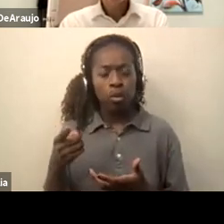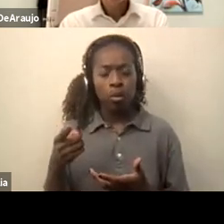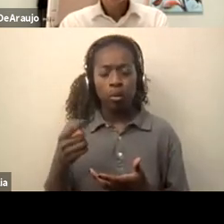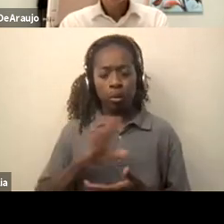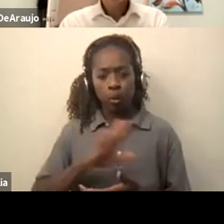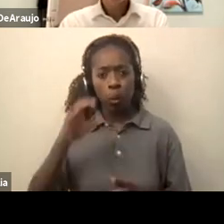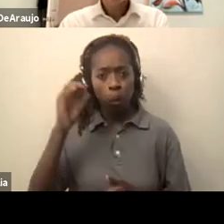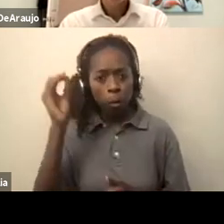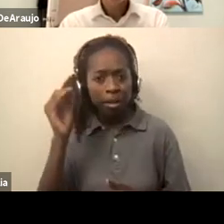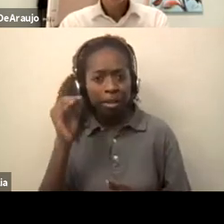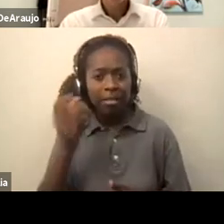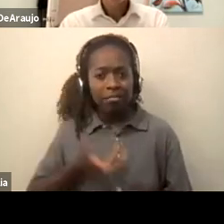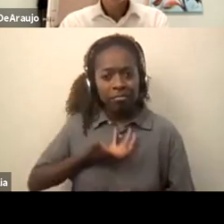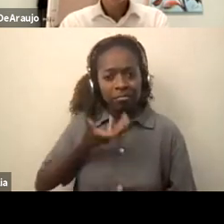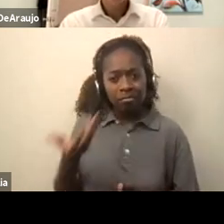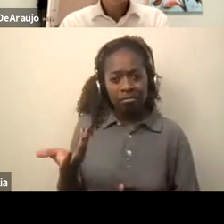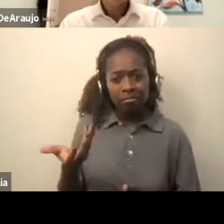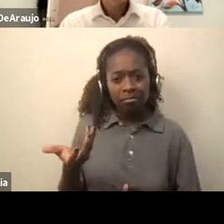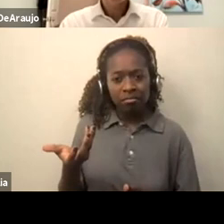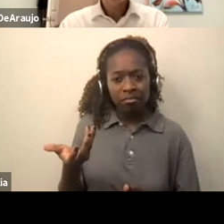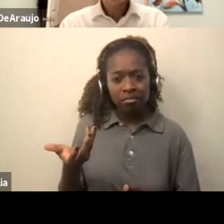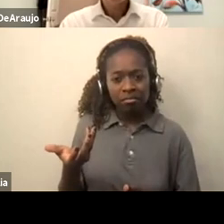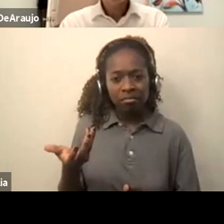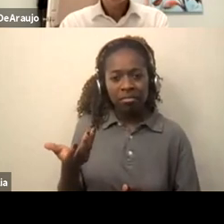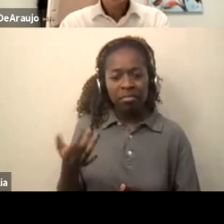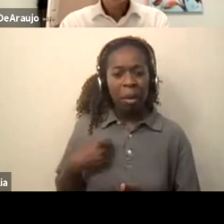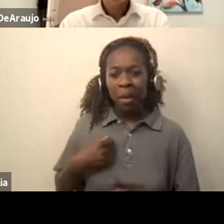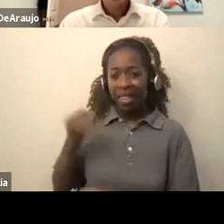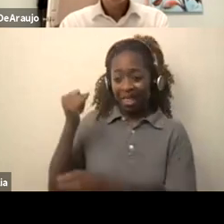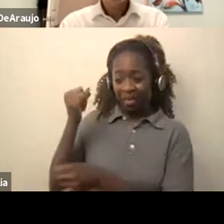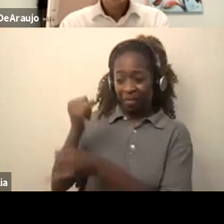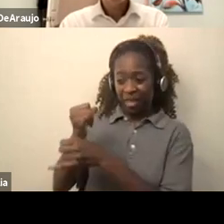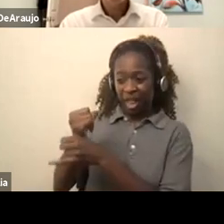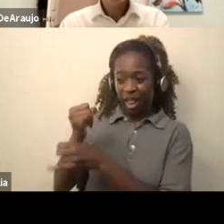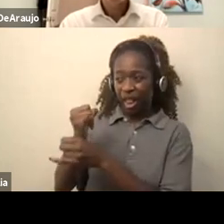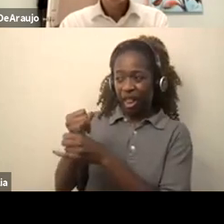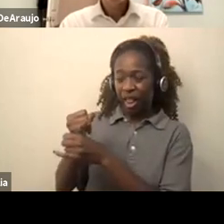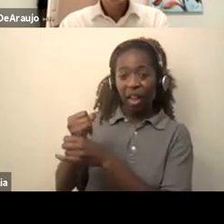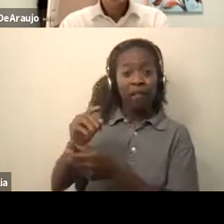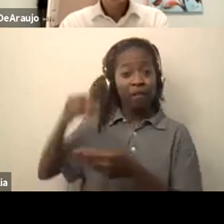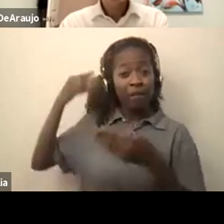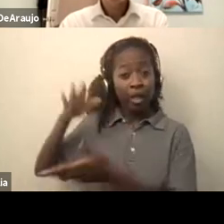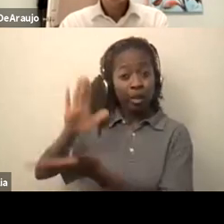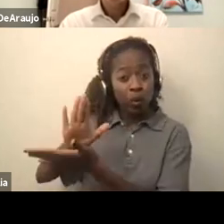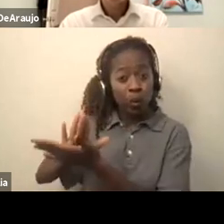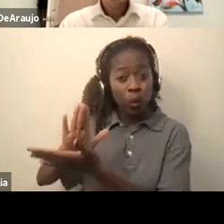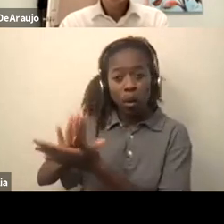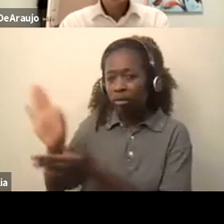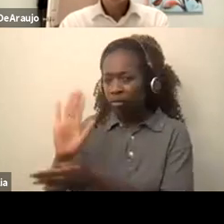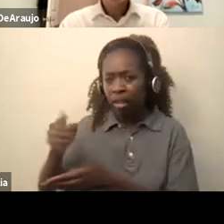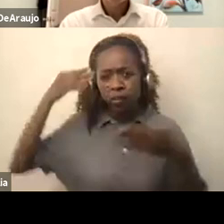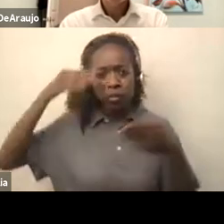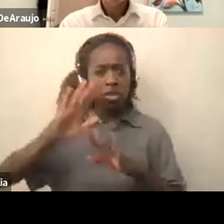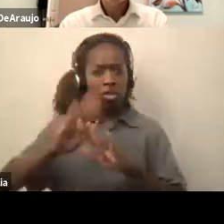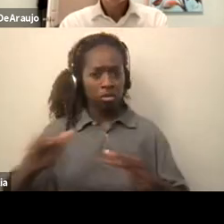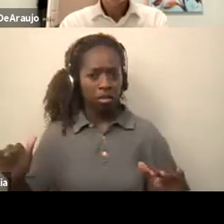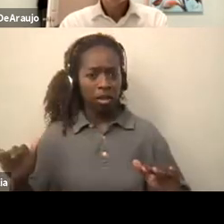children but delink from the institution of the mission hill school fight for their rights their well-being their access to education but